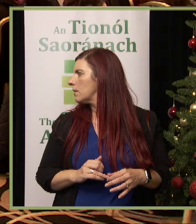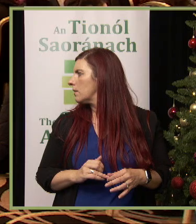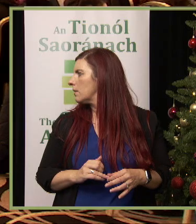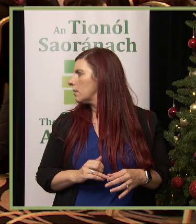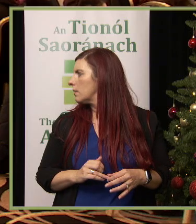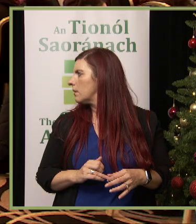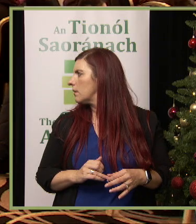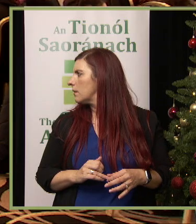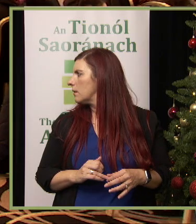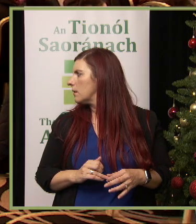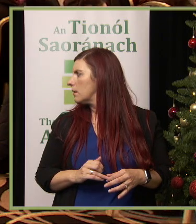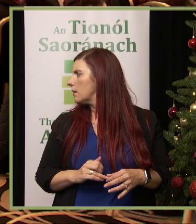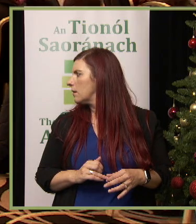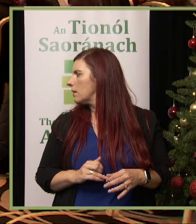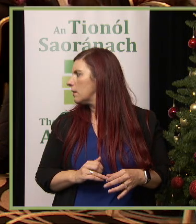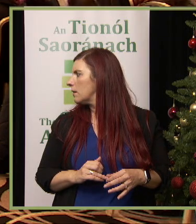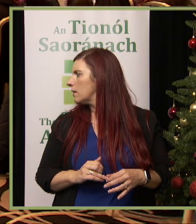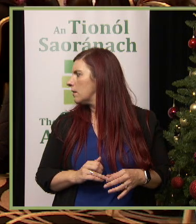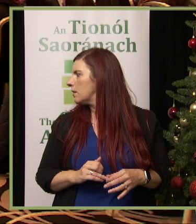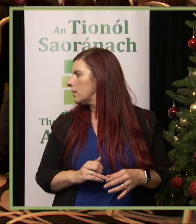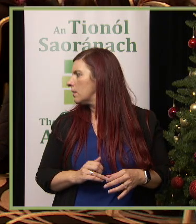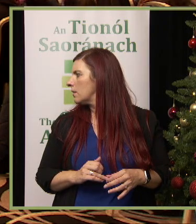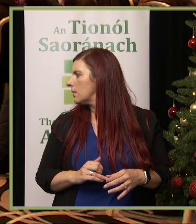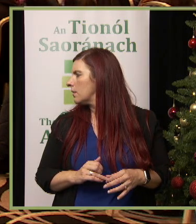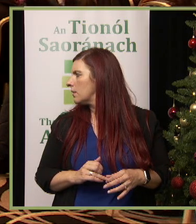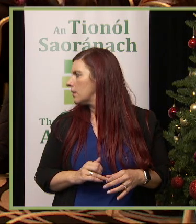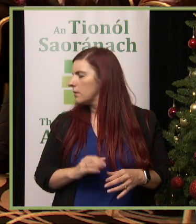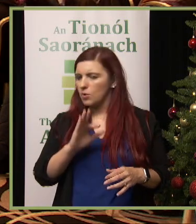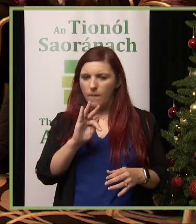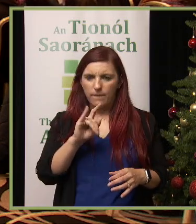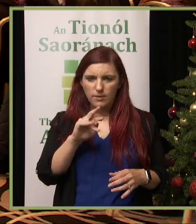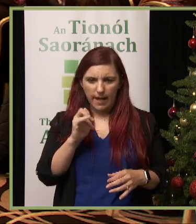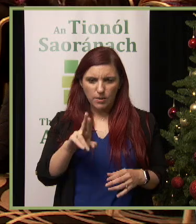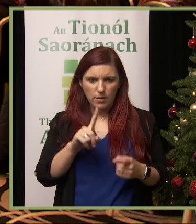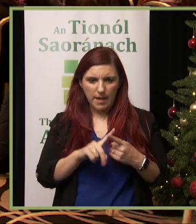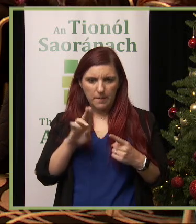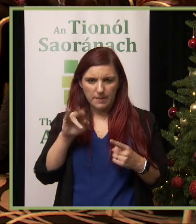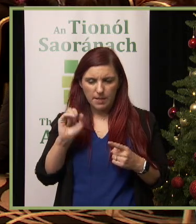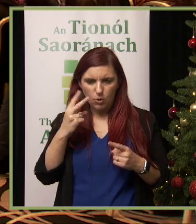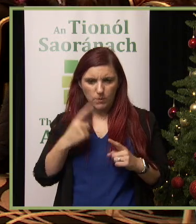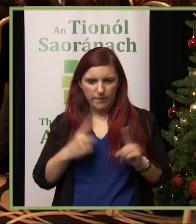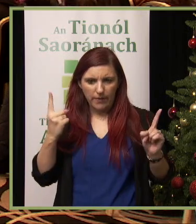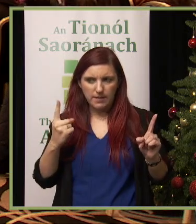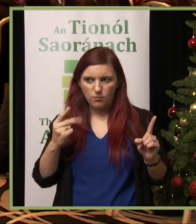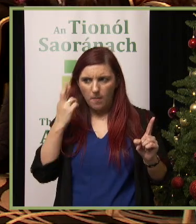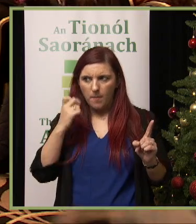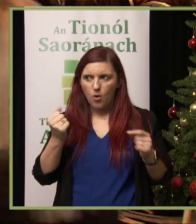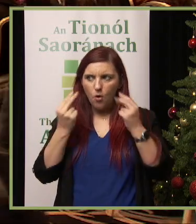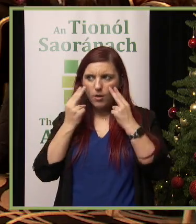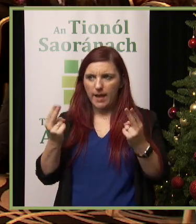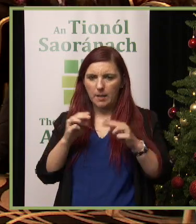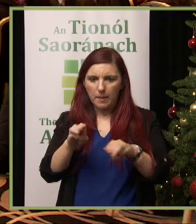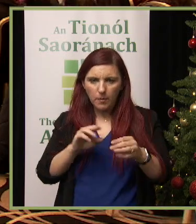Just on fertilizers and pesticides, I mean, they're two different things. And bear in mind that the organic people use